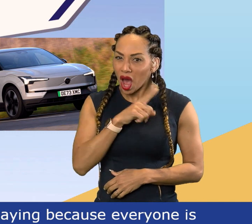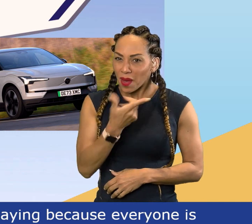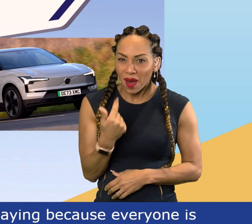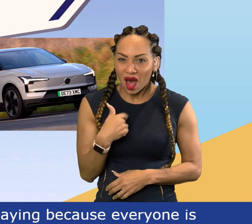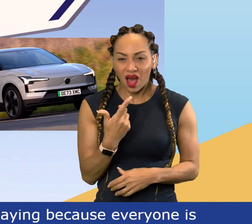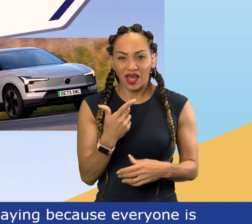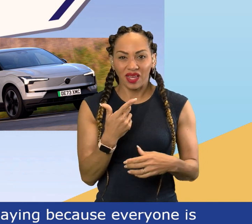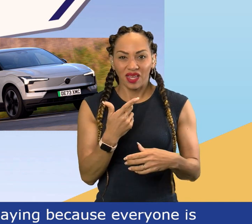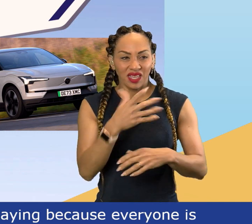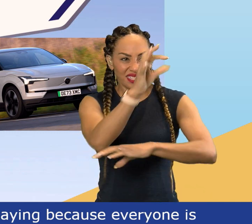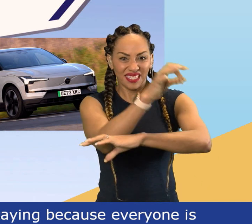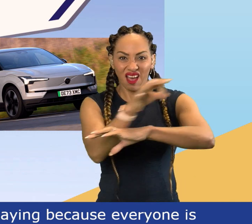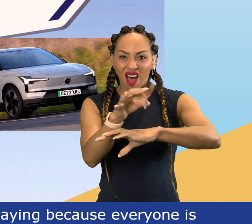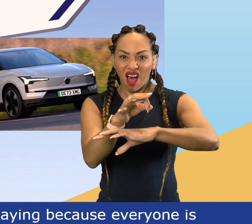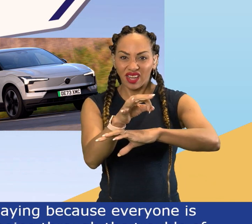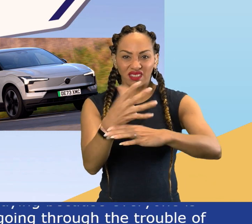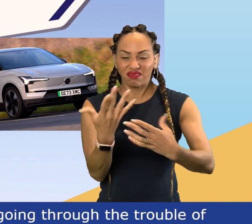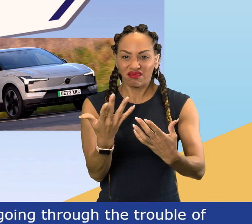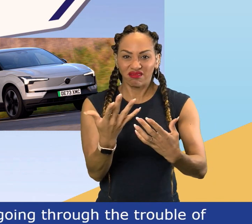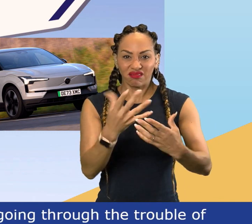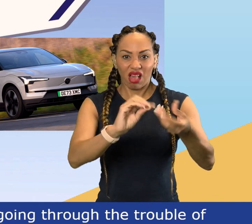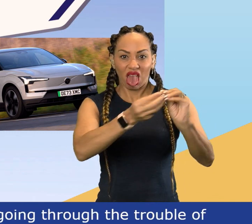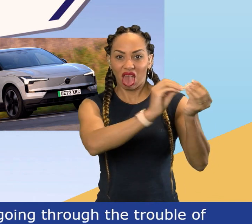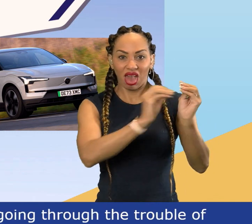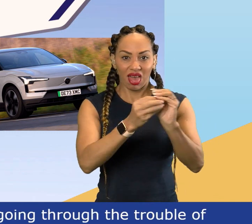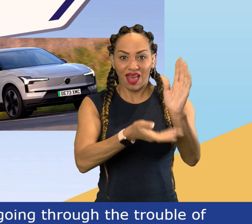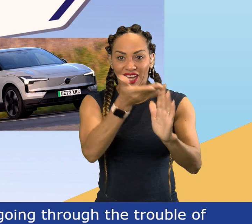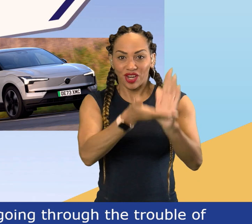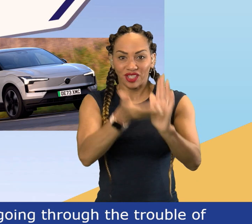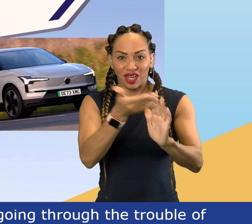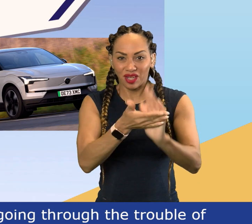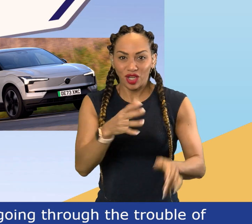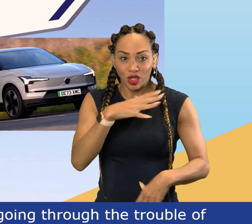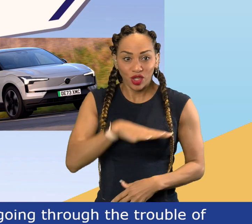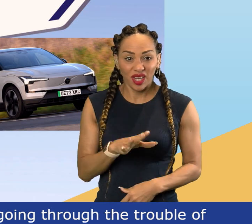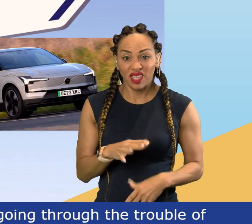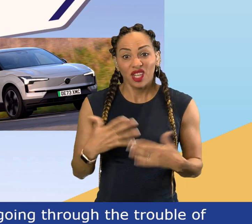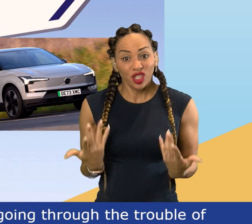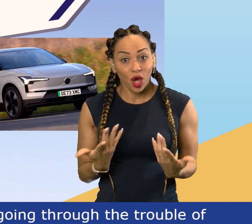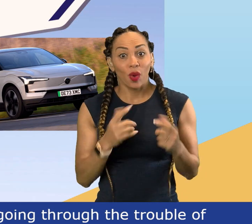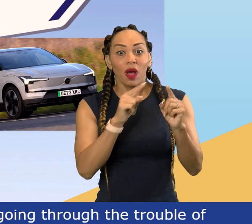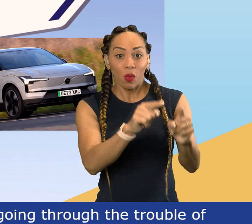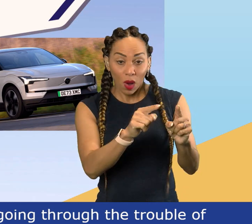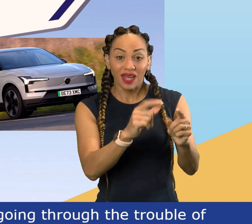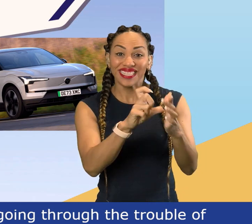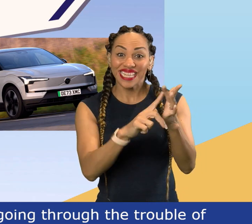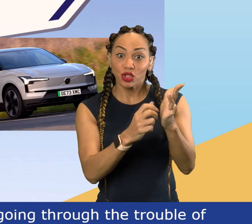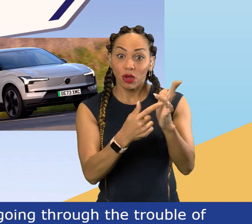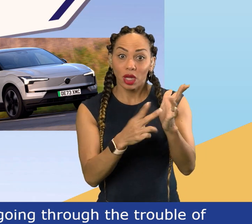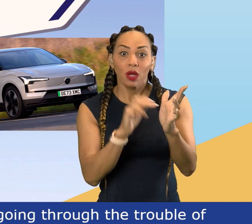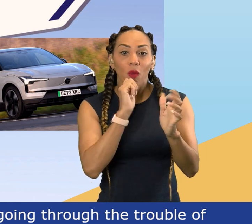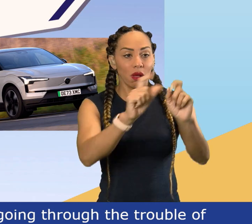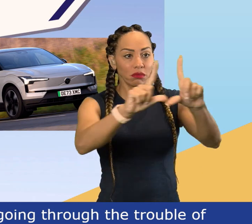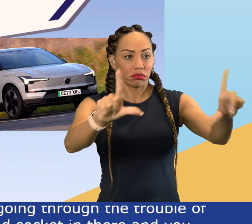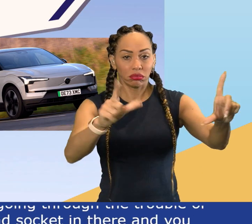put a screen in the car, I'll put a socket in there, and you plug your phone into the car, and that is effectively your infotainment system. The car doesn't have one apart from that.